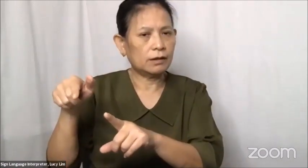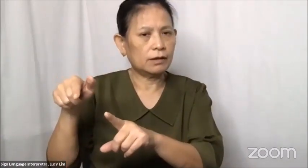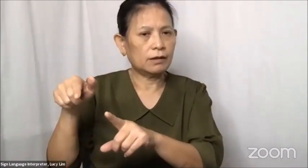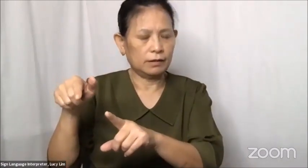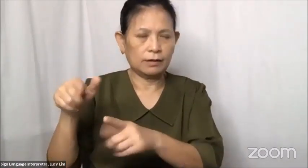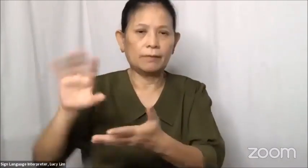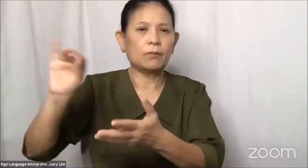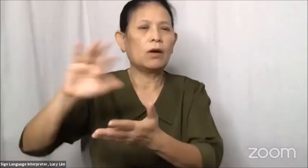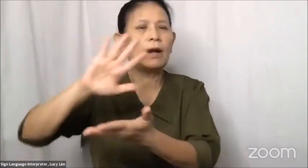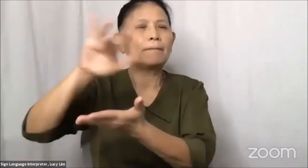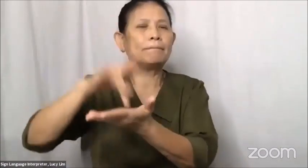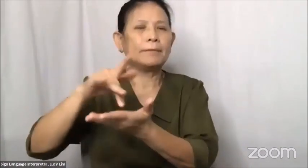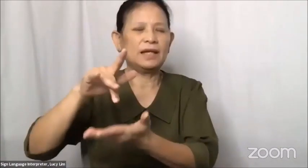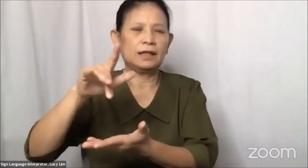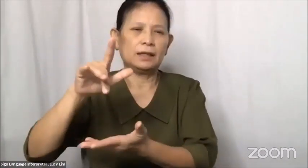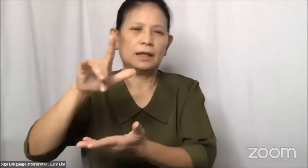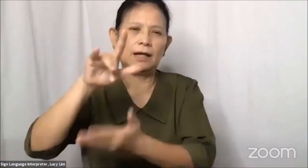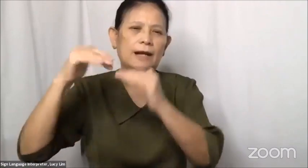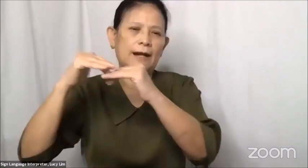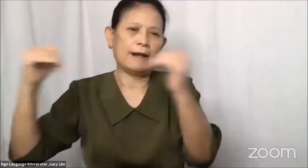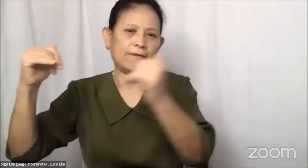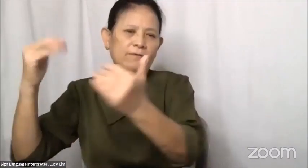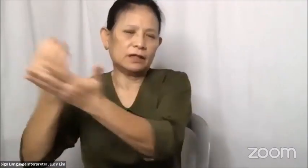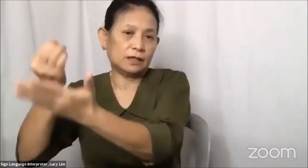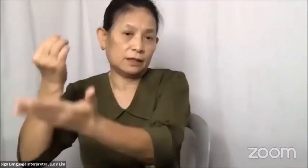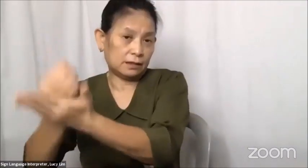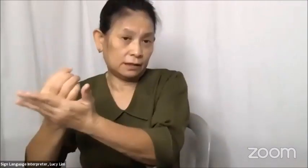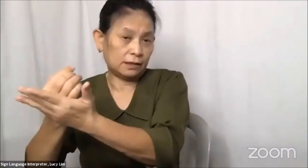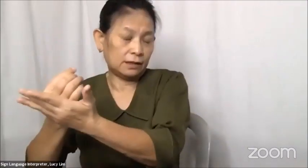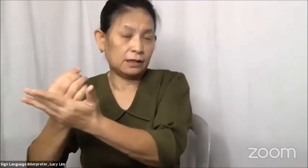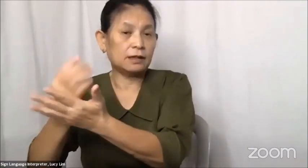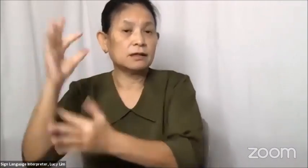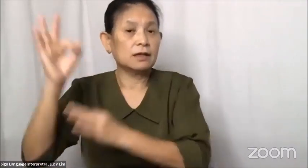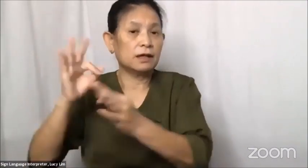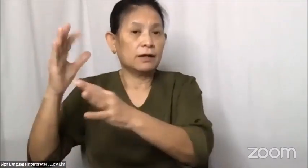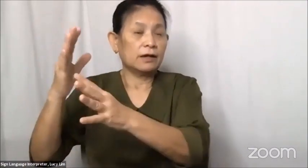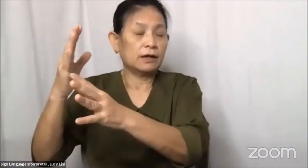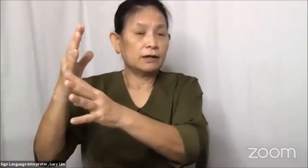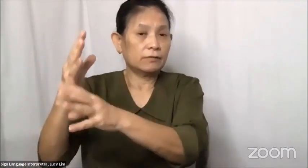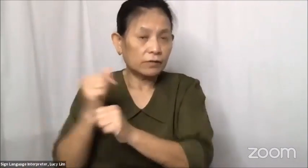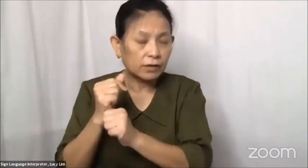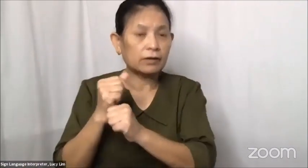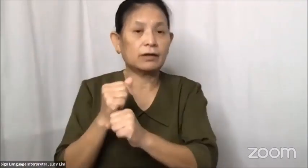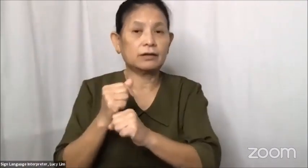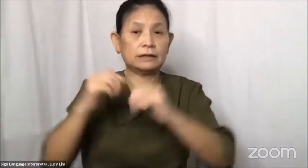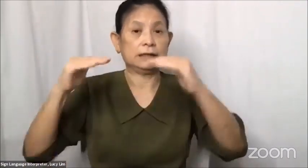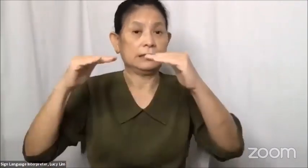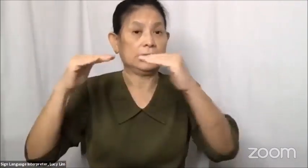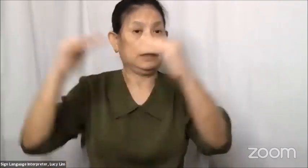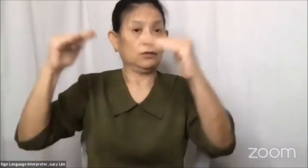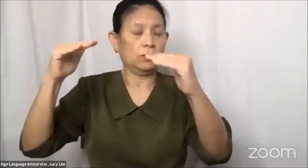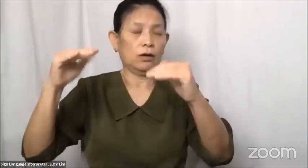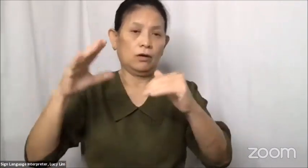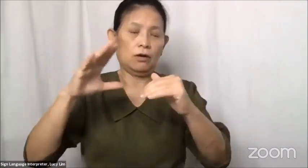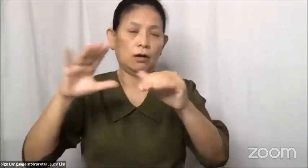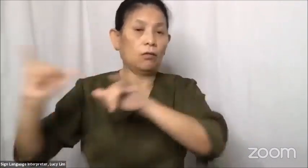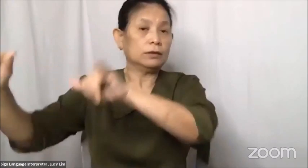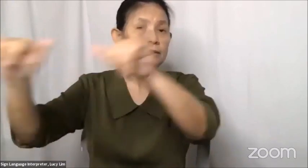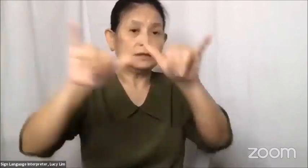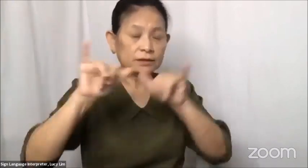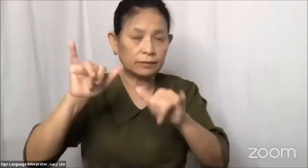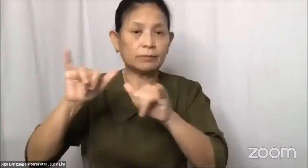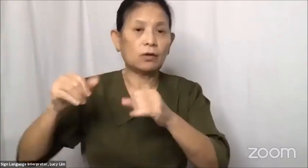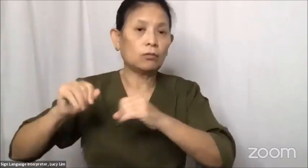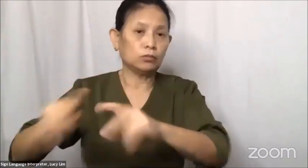economic level, and then if they can get a similar or equal opportunity as others, they can also